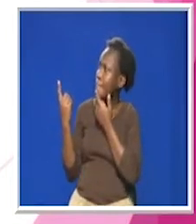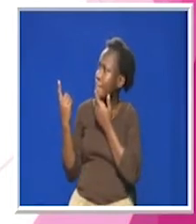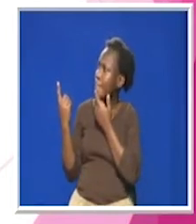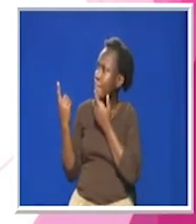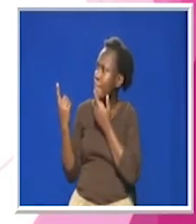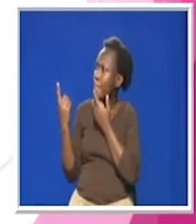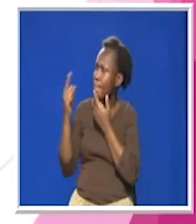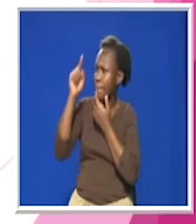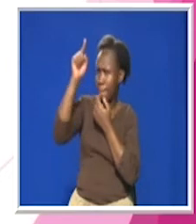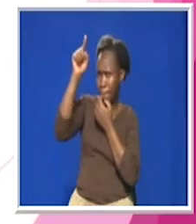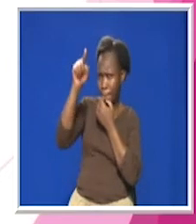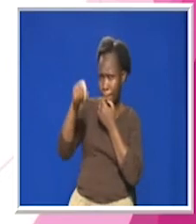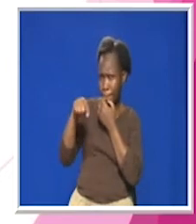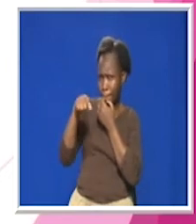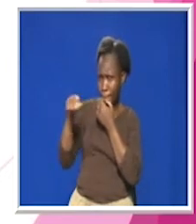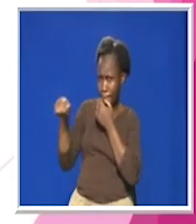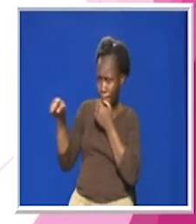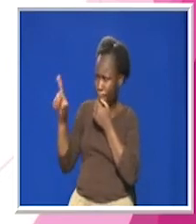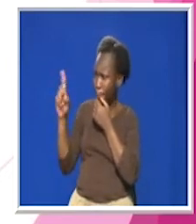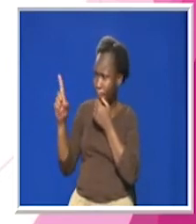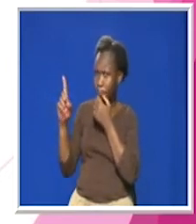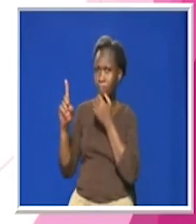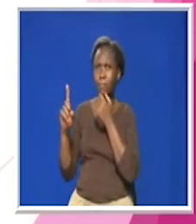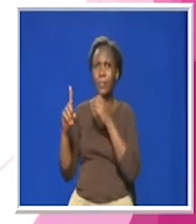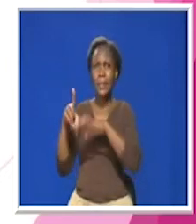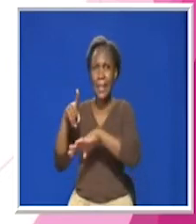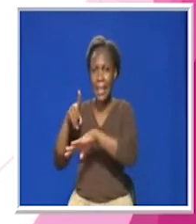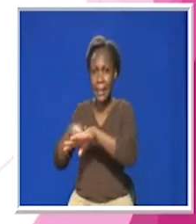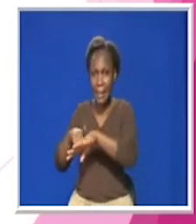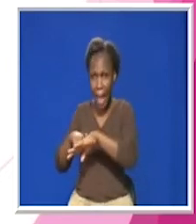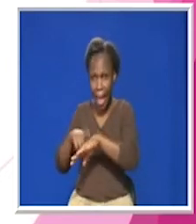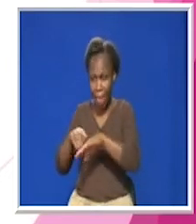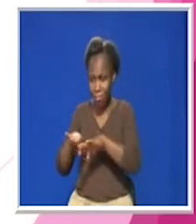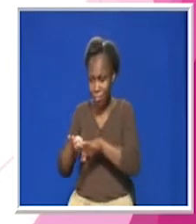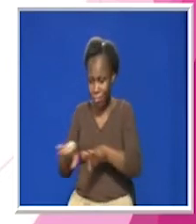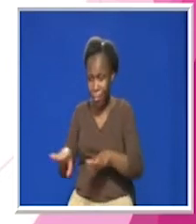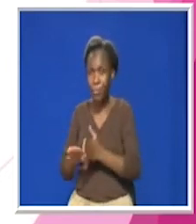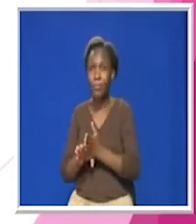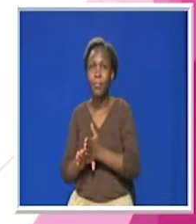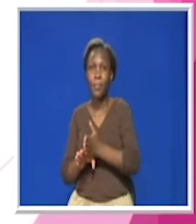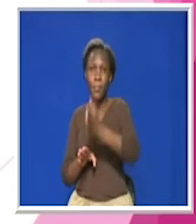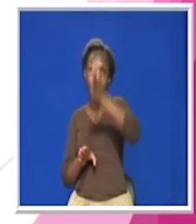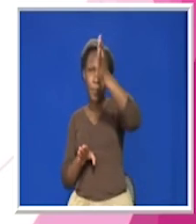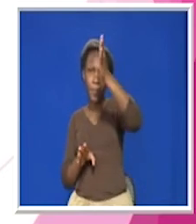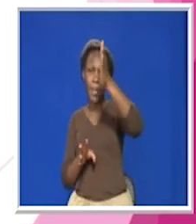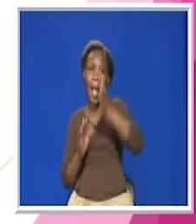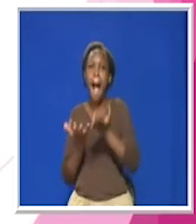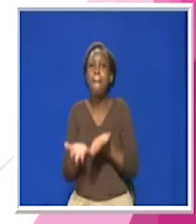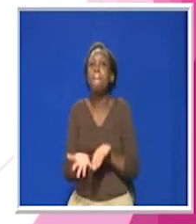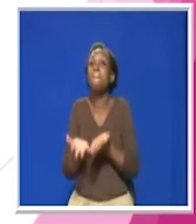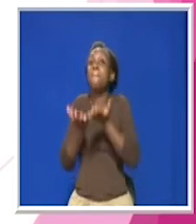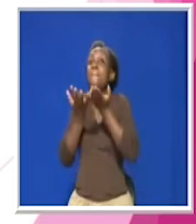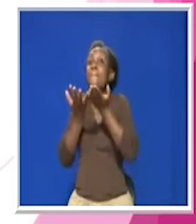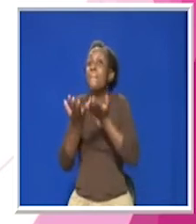plotting, for instance, the total mass or rather volume of product against time. So if the pressure is